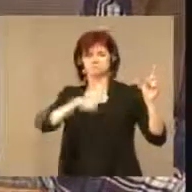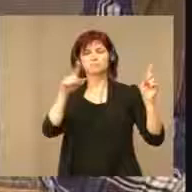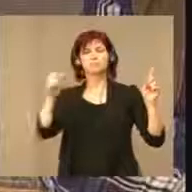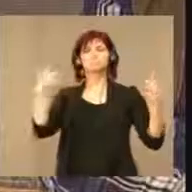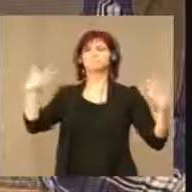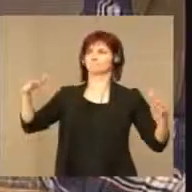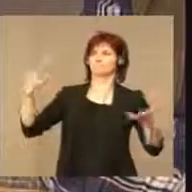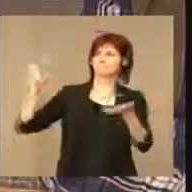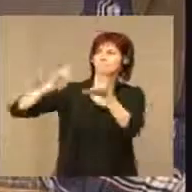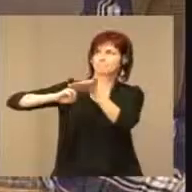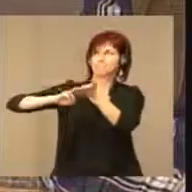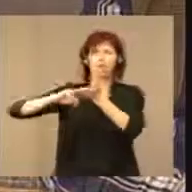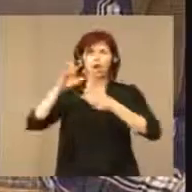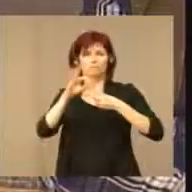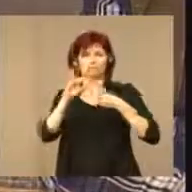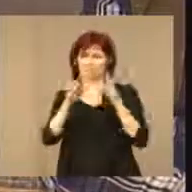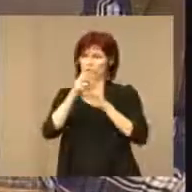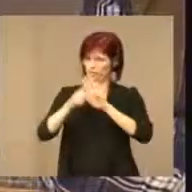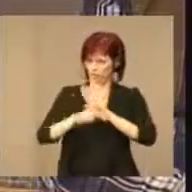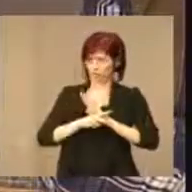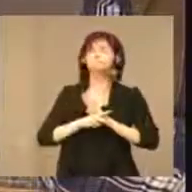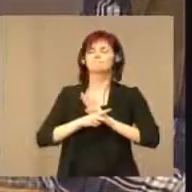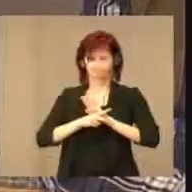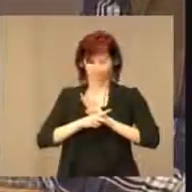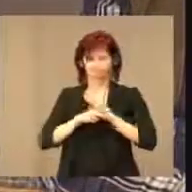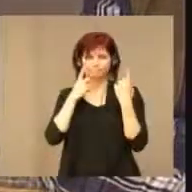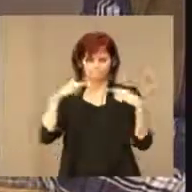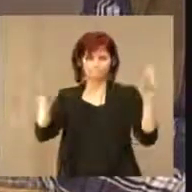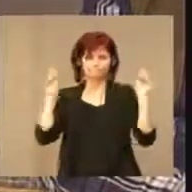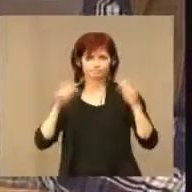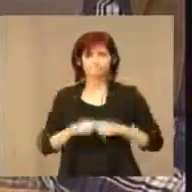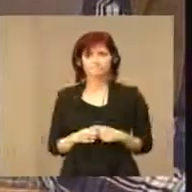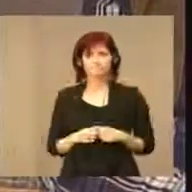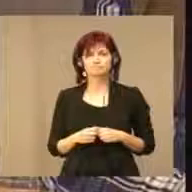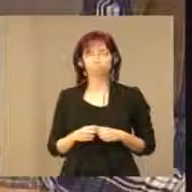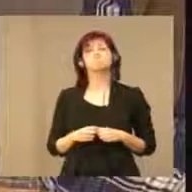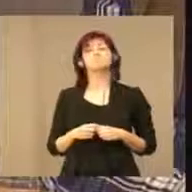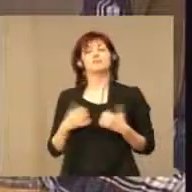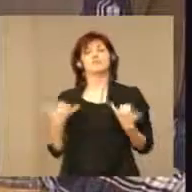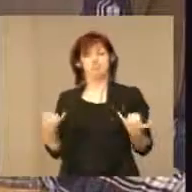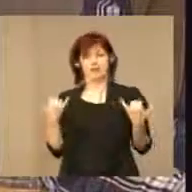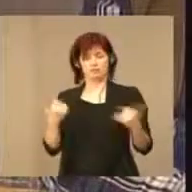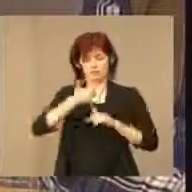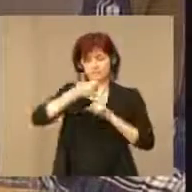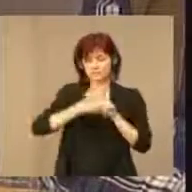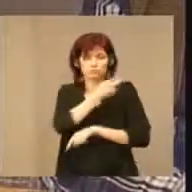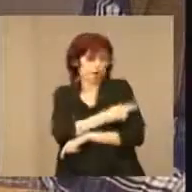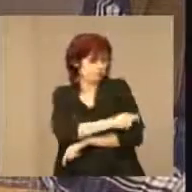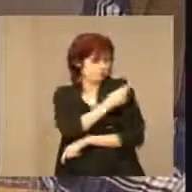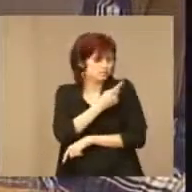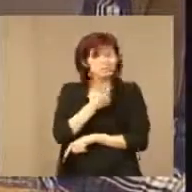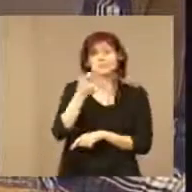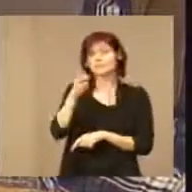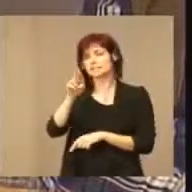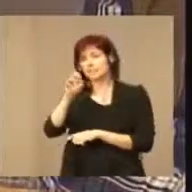So we have we've launched a consultation process with the provinces and territories. They're implicated in